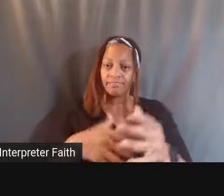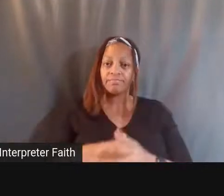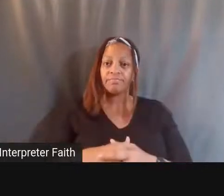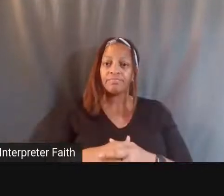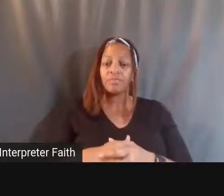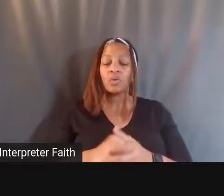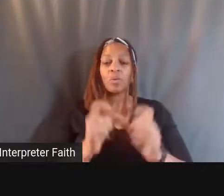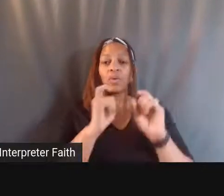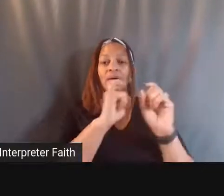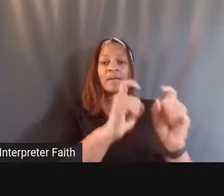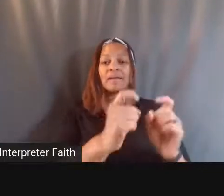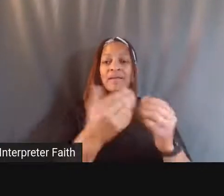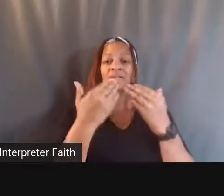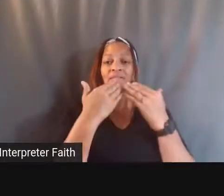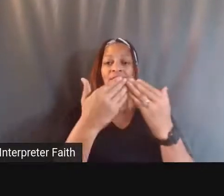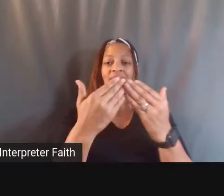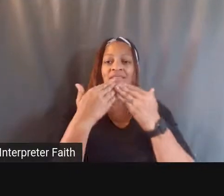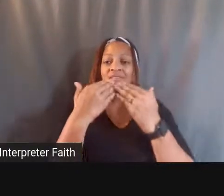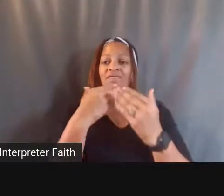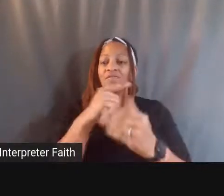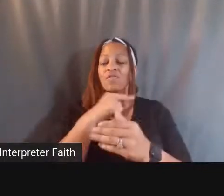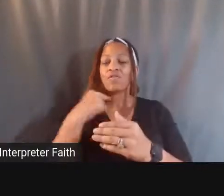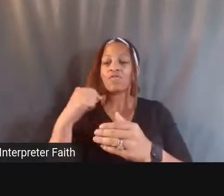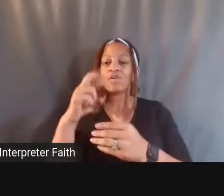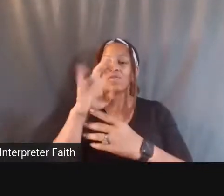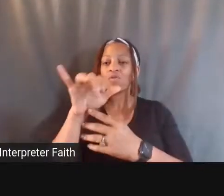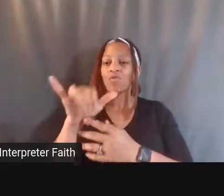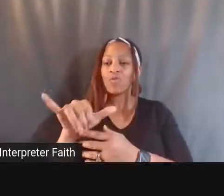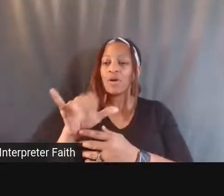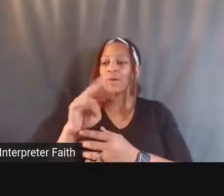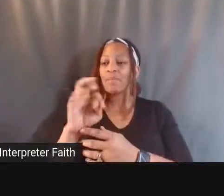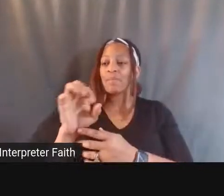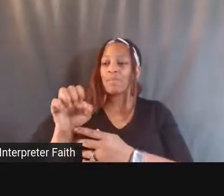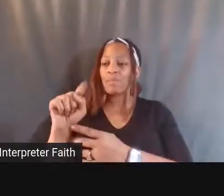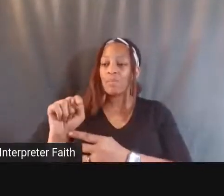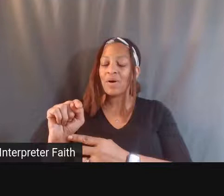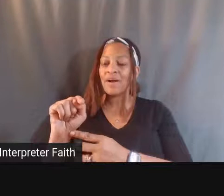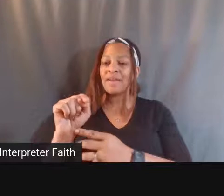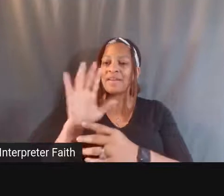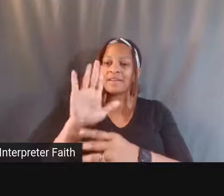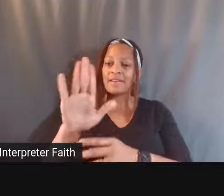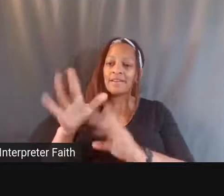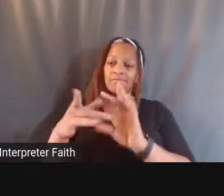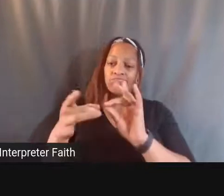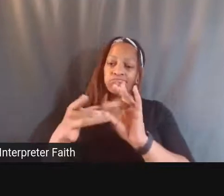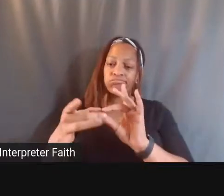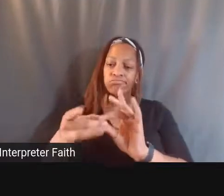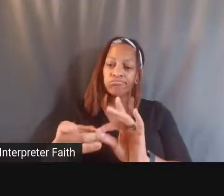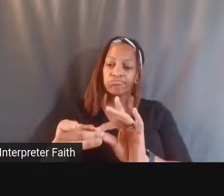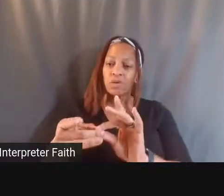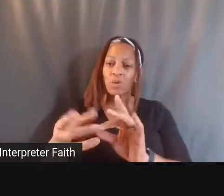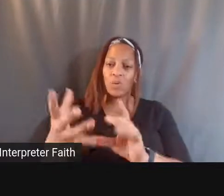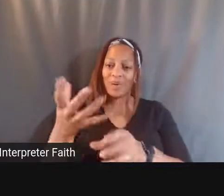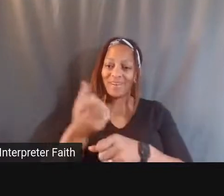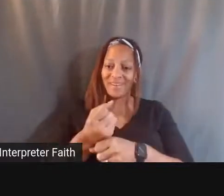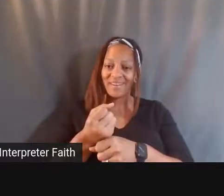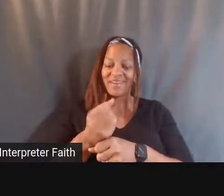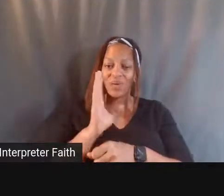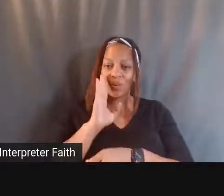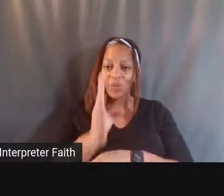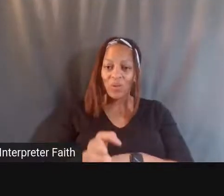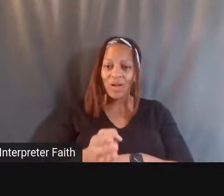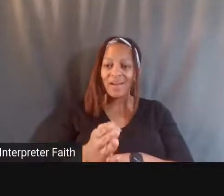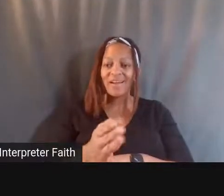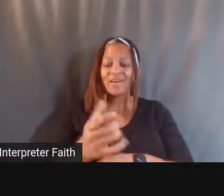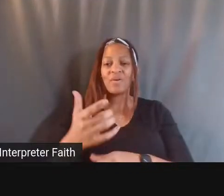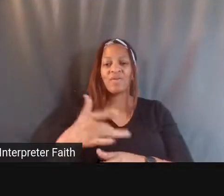We give thanks for Reverend Raymont and this message that we're about to receive. We allow ourselves to just feel the power